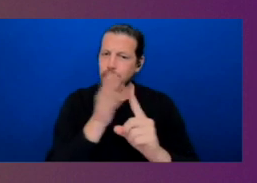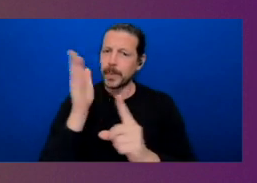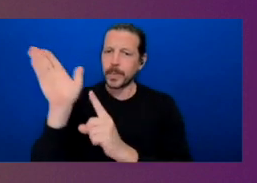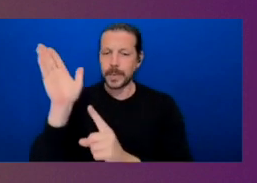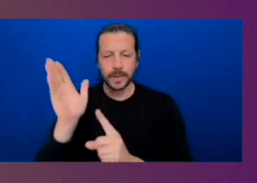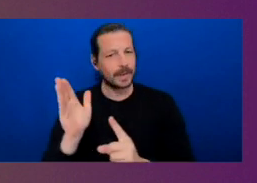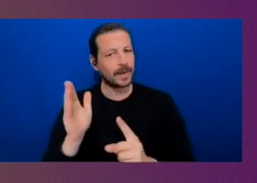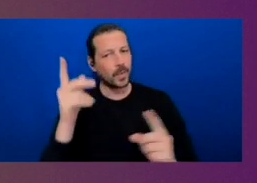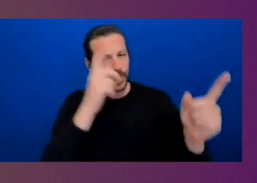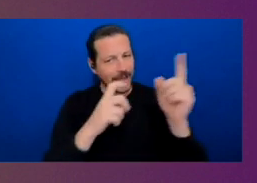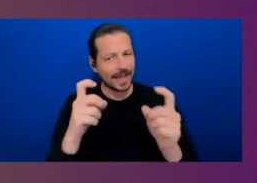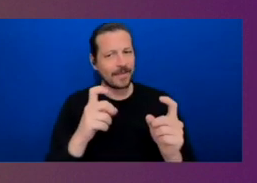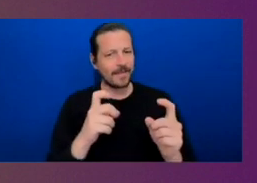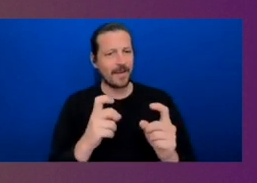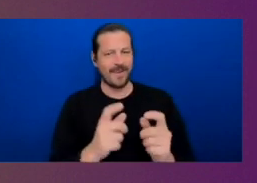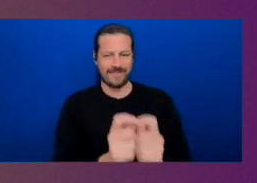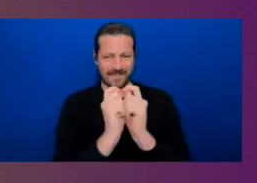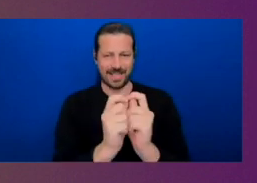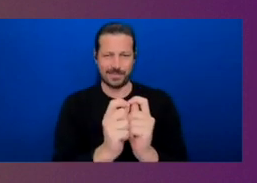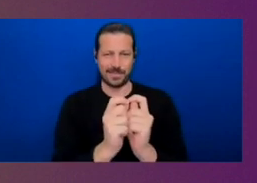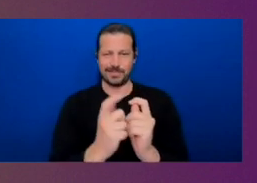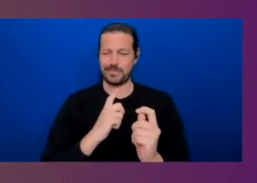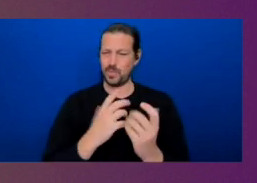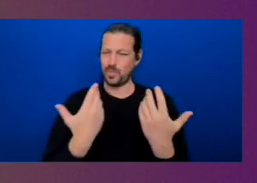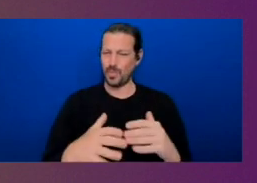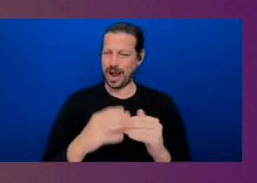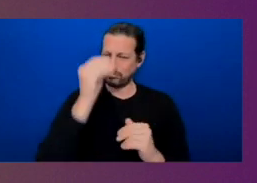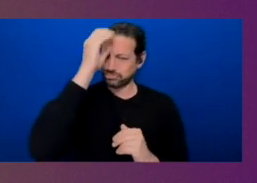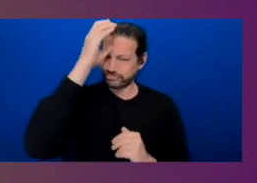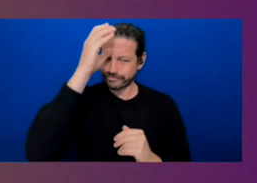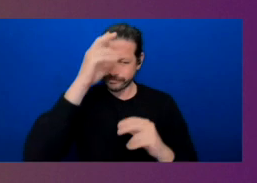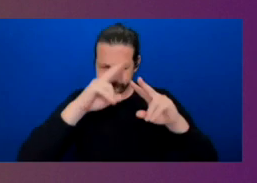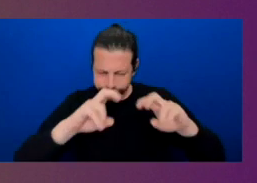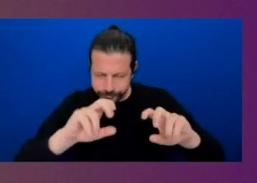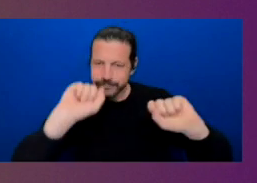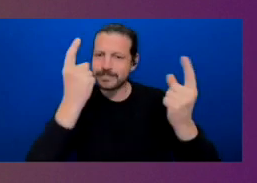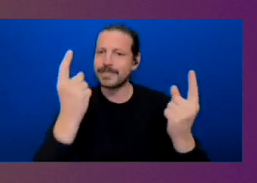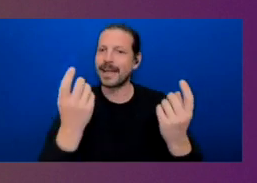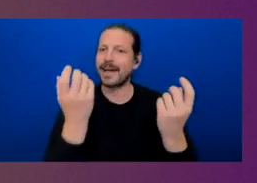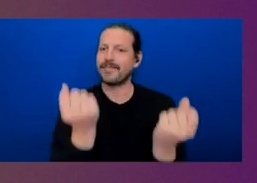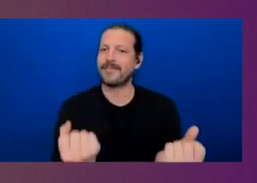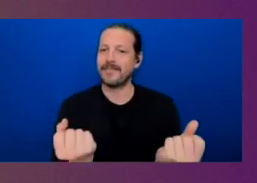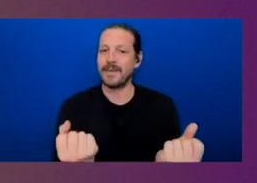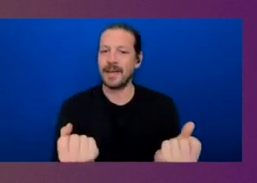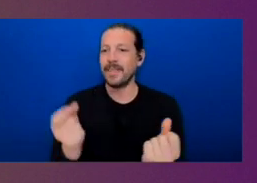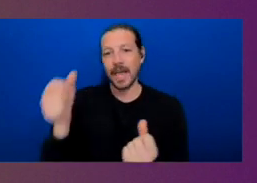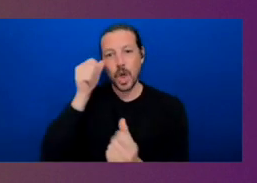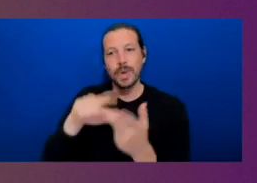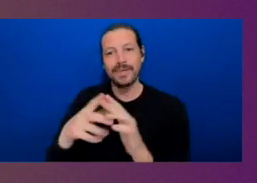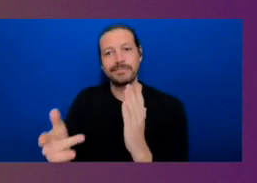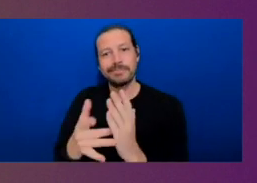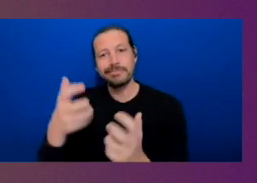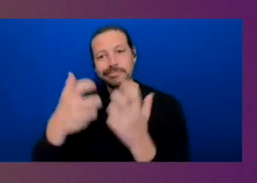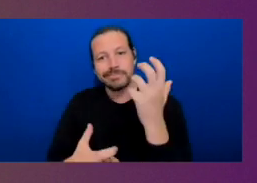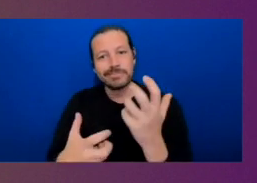incredibly valuable because of the insights through that, understanding where those mismatches and where those gaps and opportunity